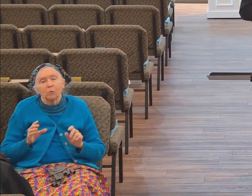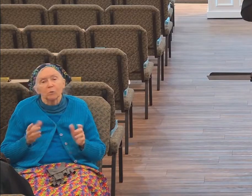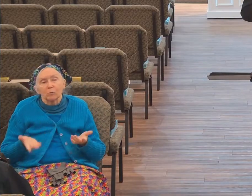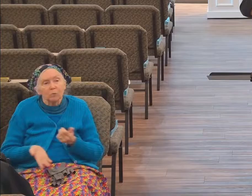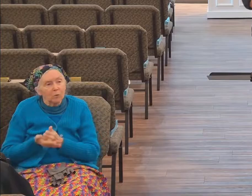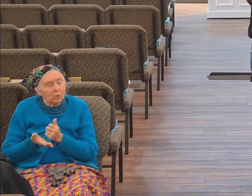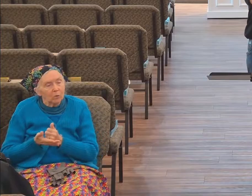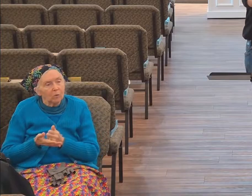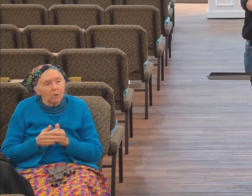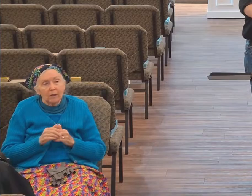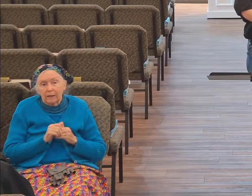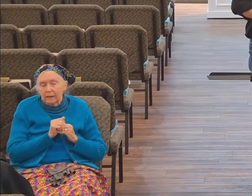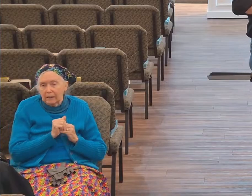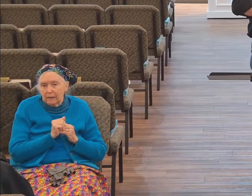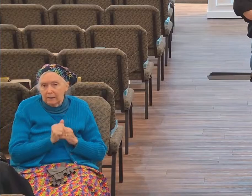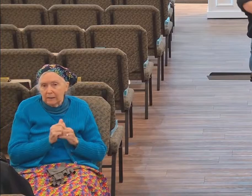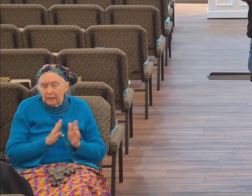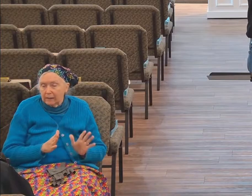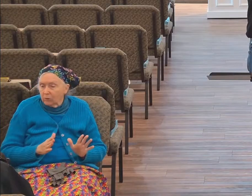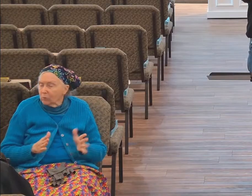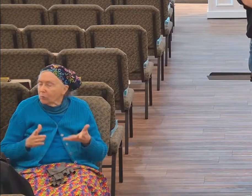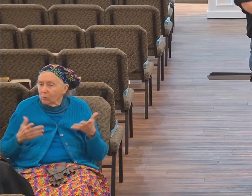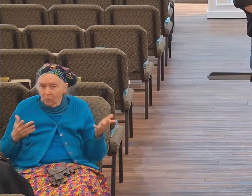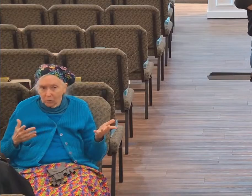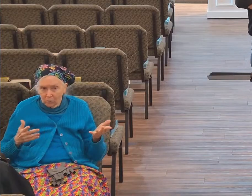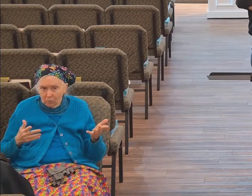Leader, everybody else, gap, what does this do?